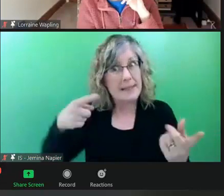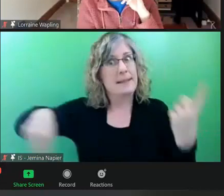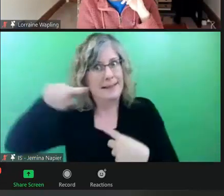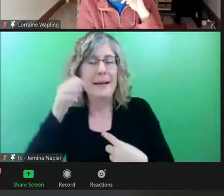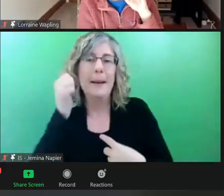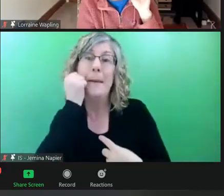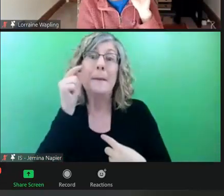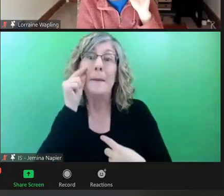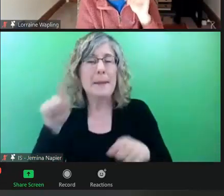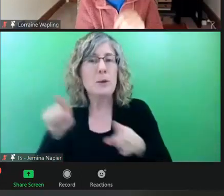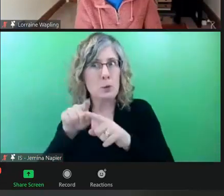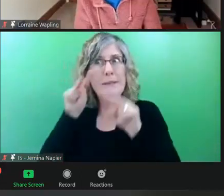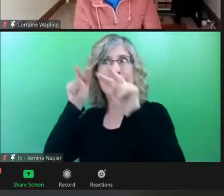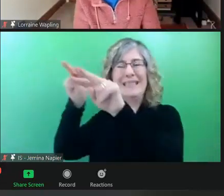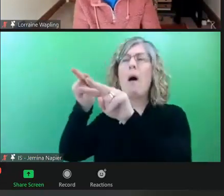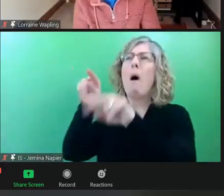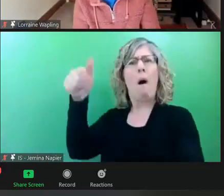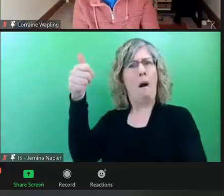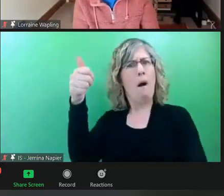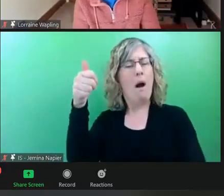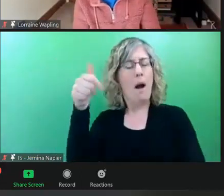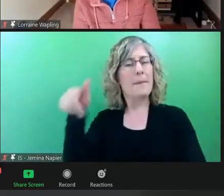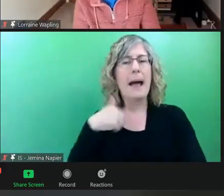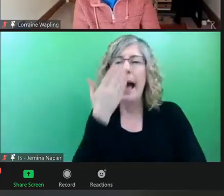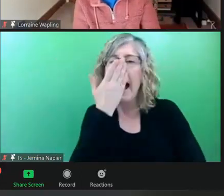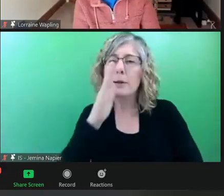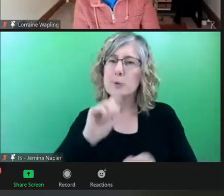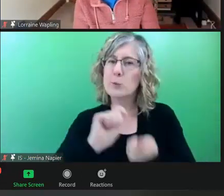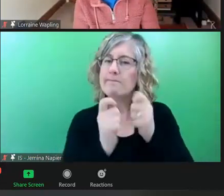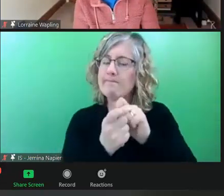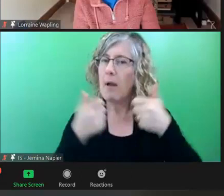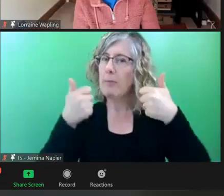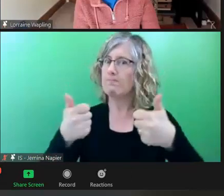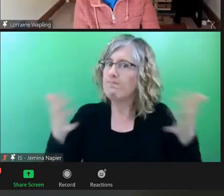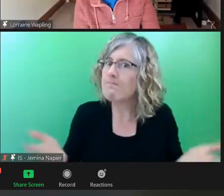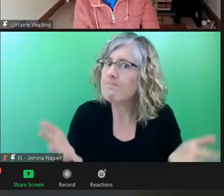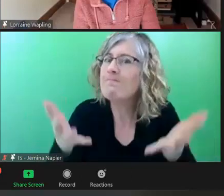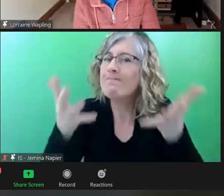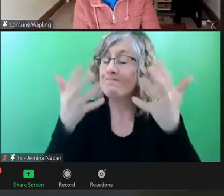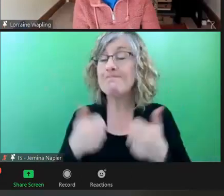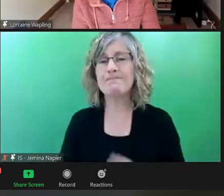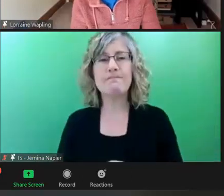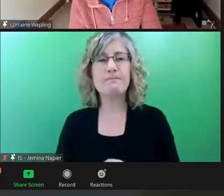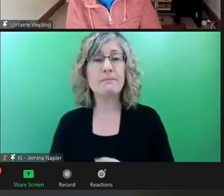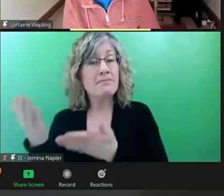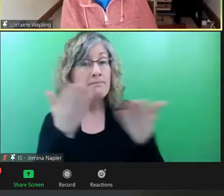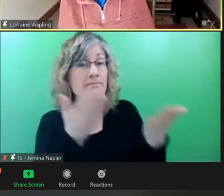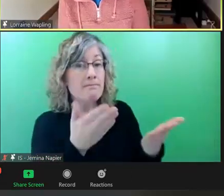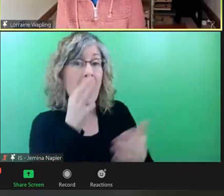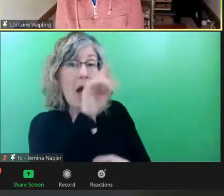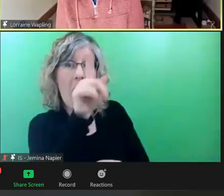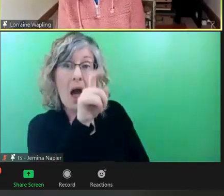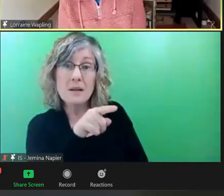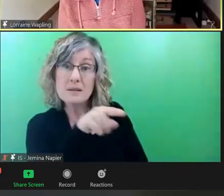thank you very much, Dr. Joyce. I don't know if there's anything you would like to add to that, Lorraine? I know you've done a lot of work with families as well. Yeah, I